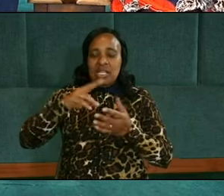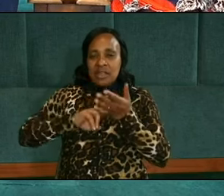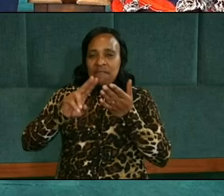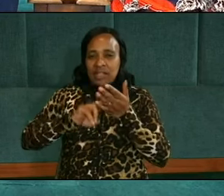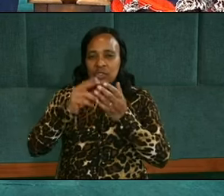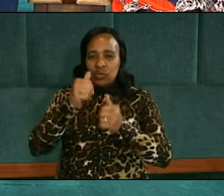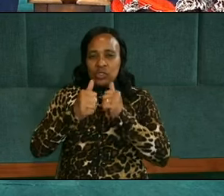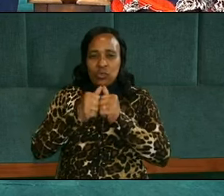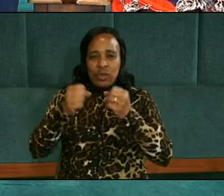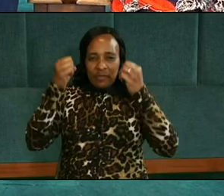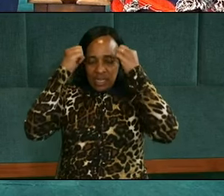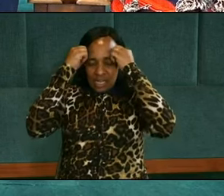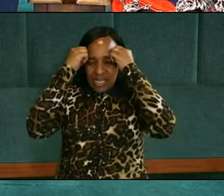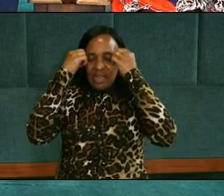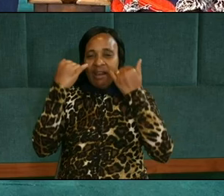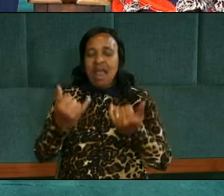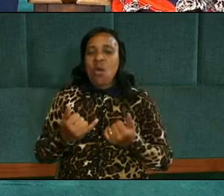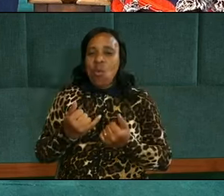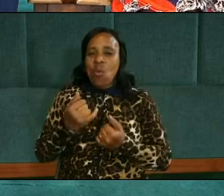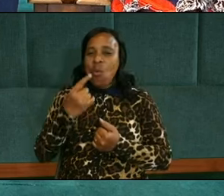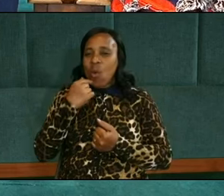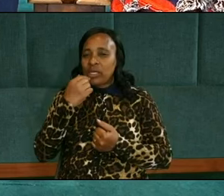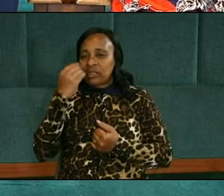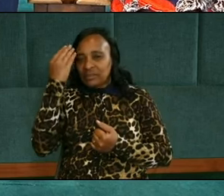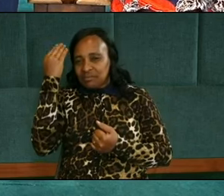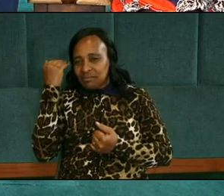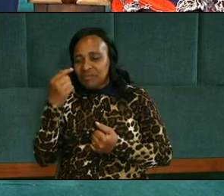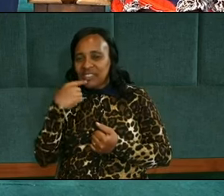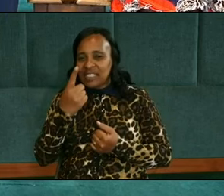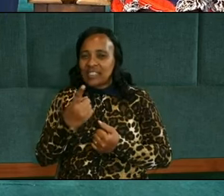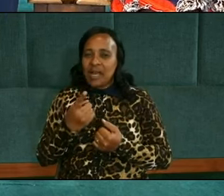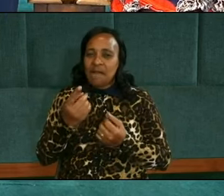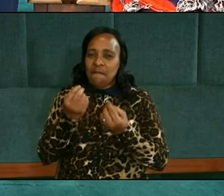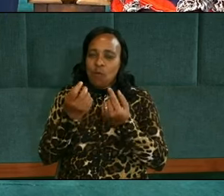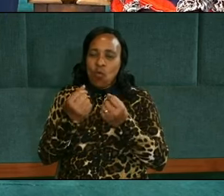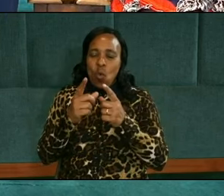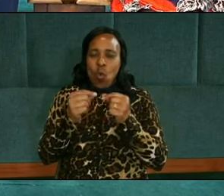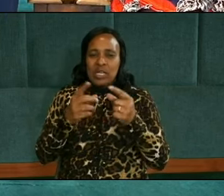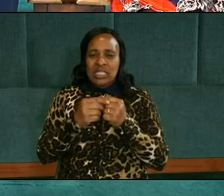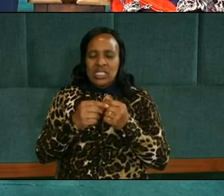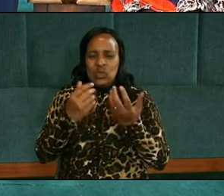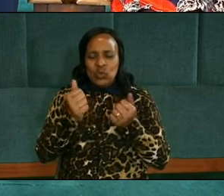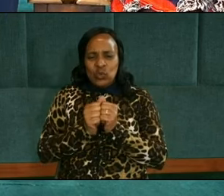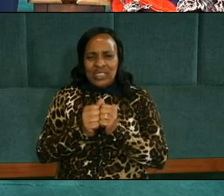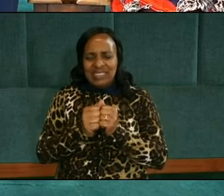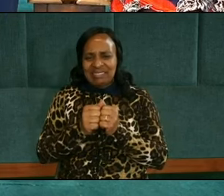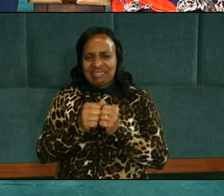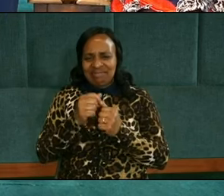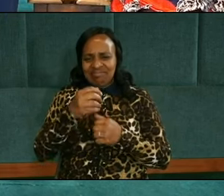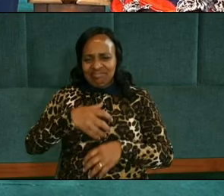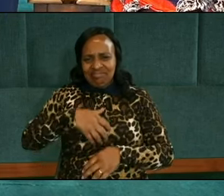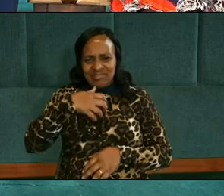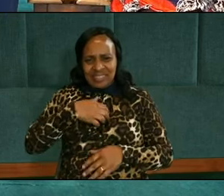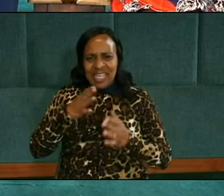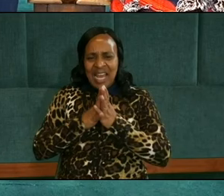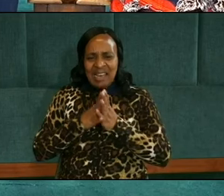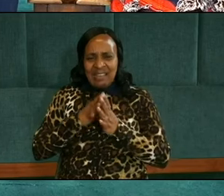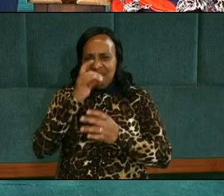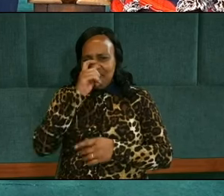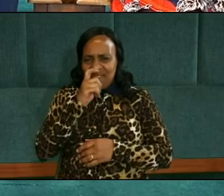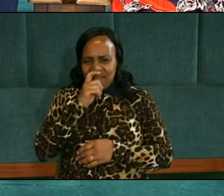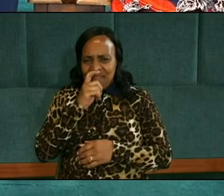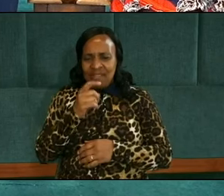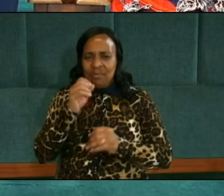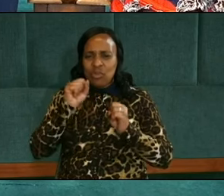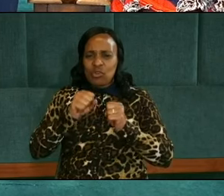have been studying. Now Ellen White uses a few words that are interesting: jealousy and envy, and these are the first two that jump off